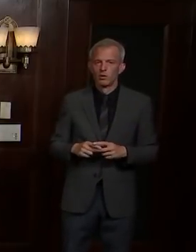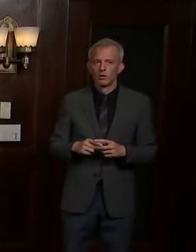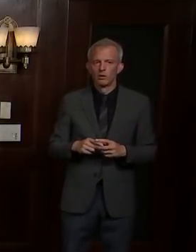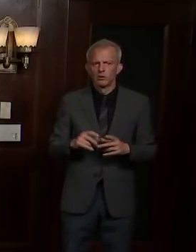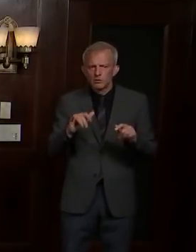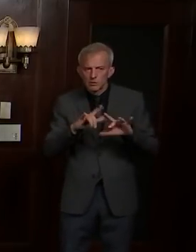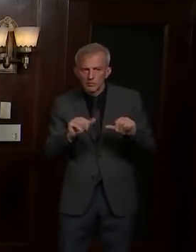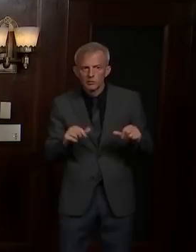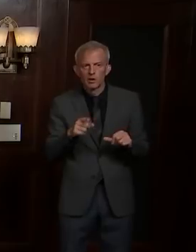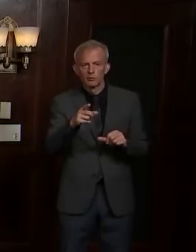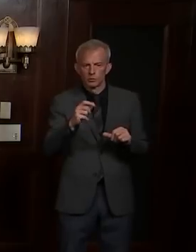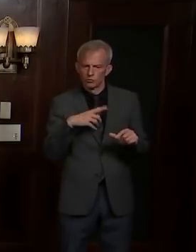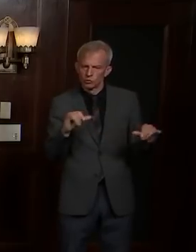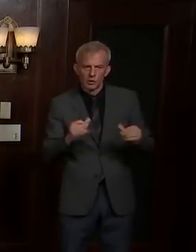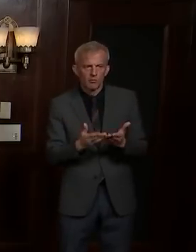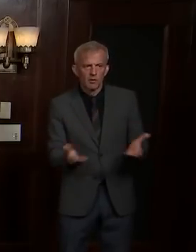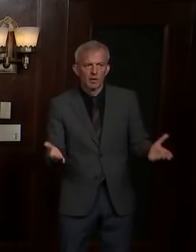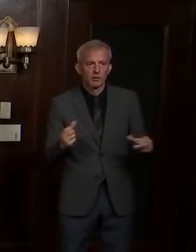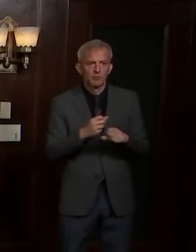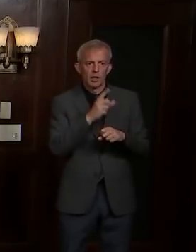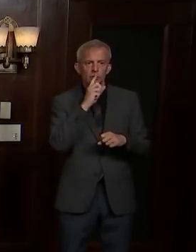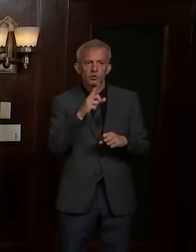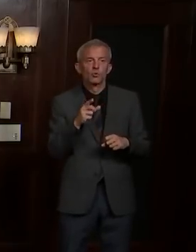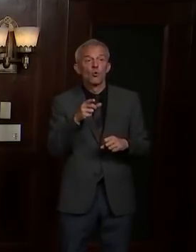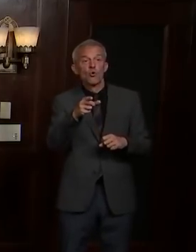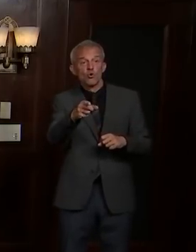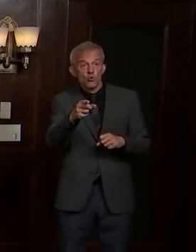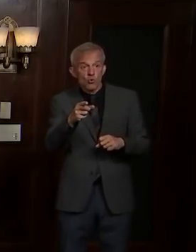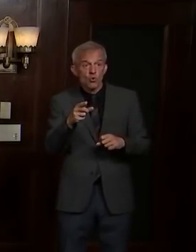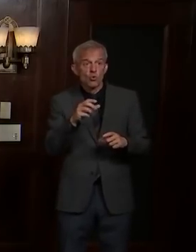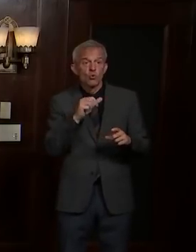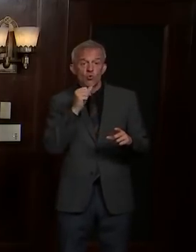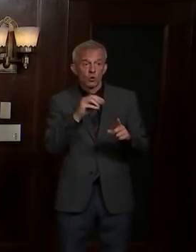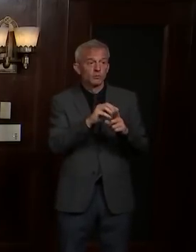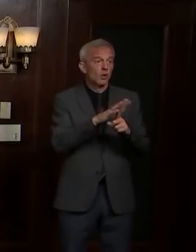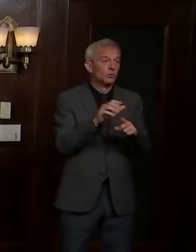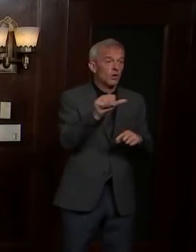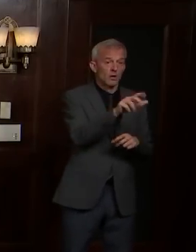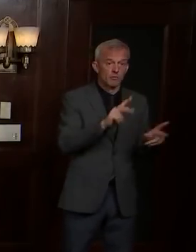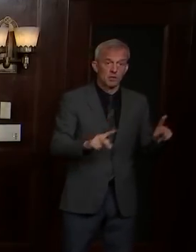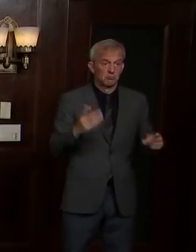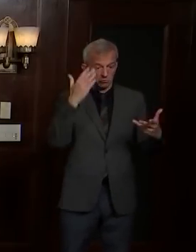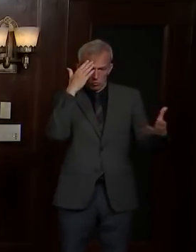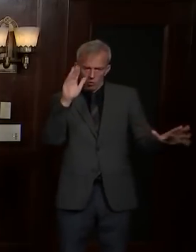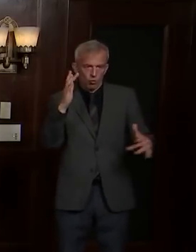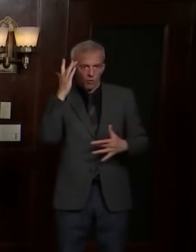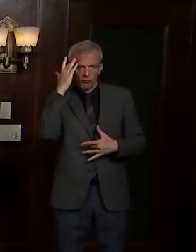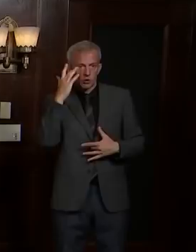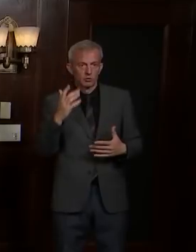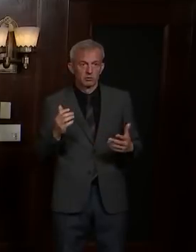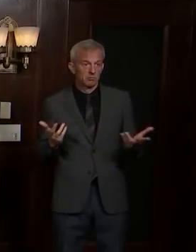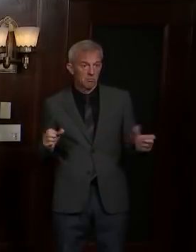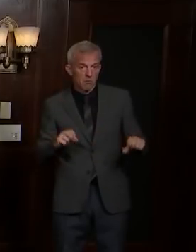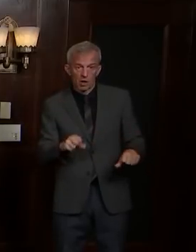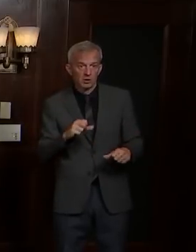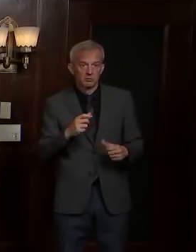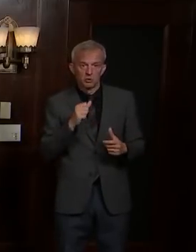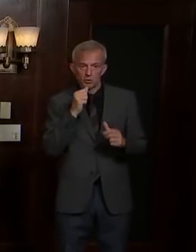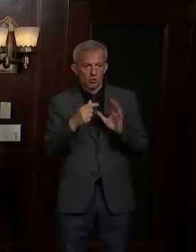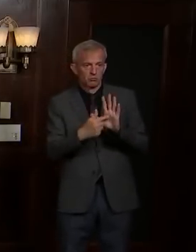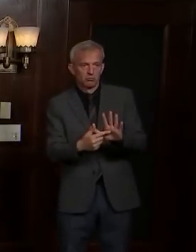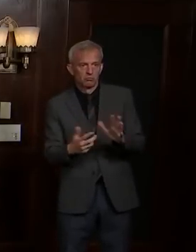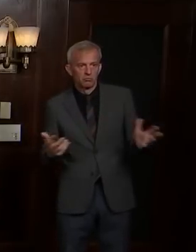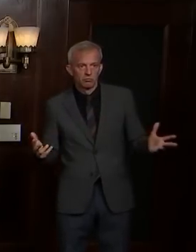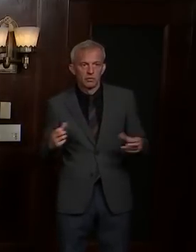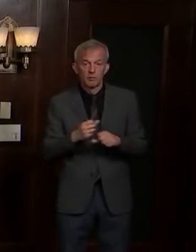to take responsibility for trying not to expose others. And besides staying home and washing your hands often, making sure you're not out and